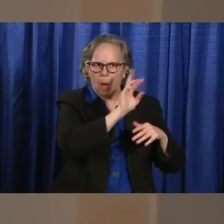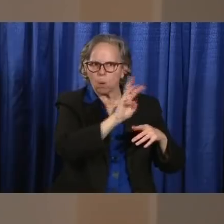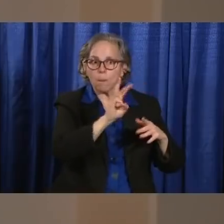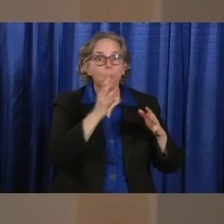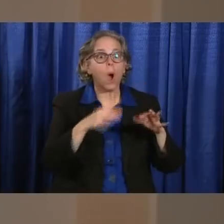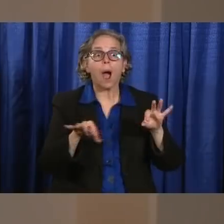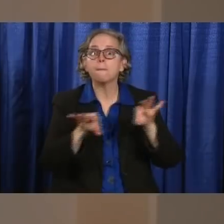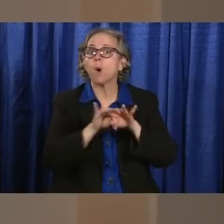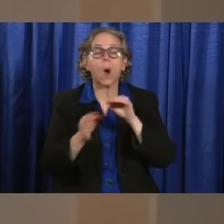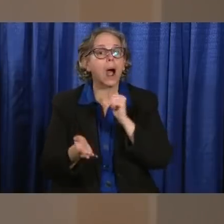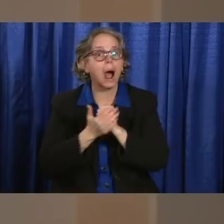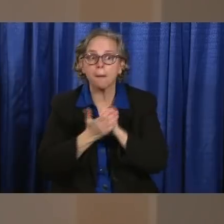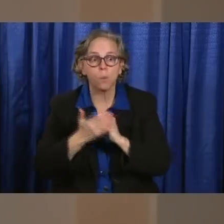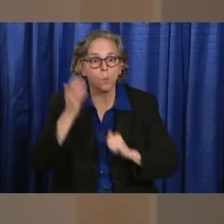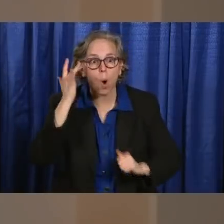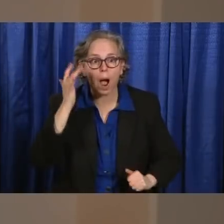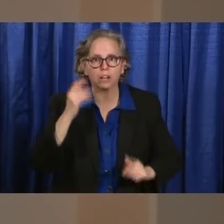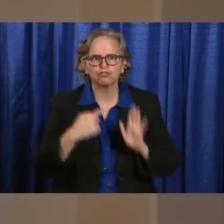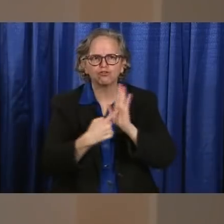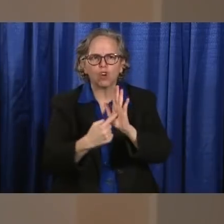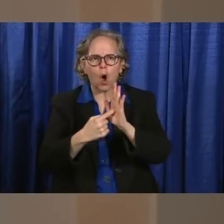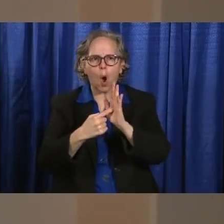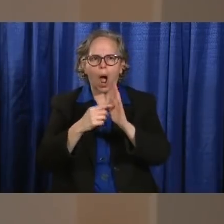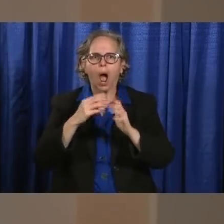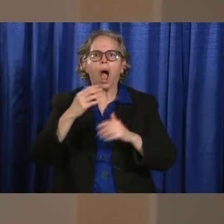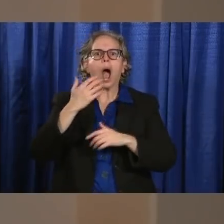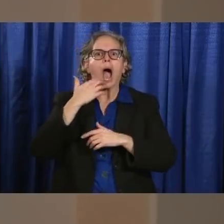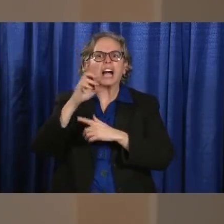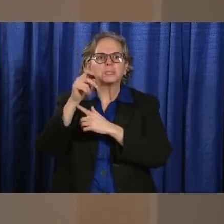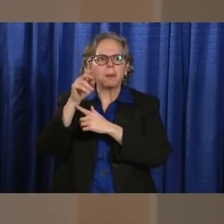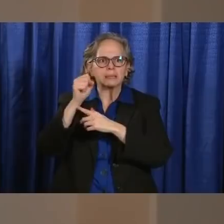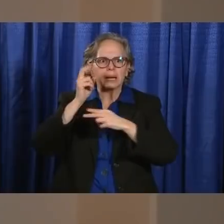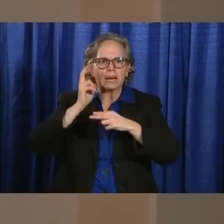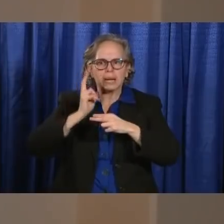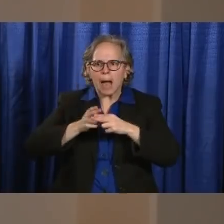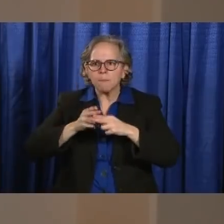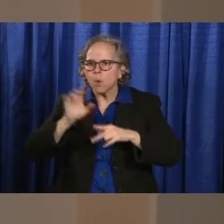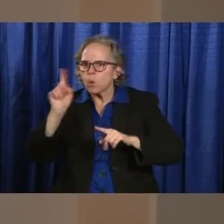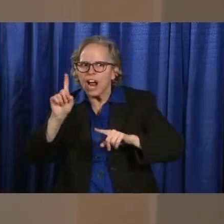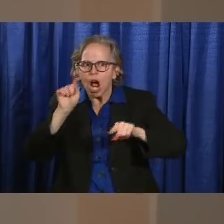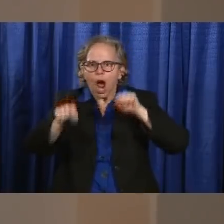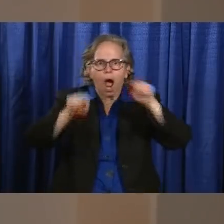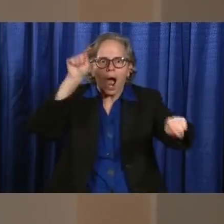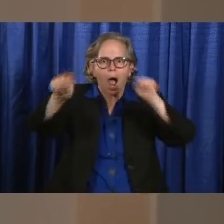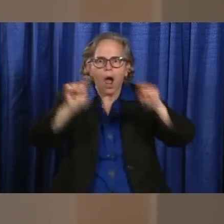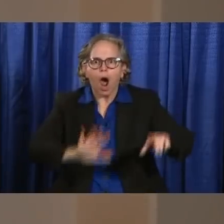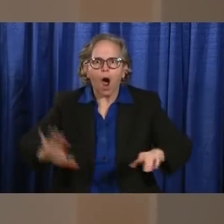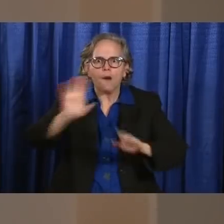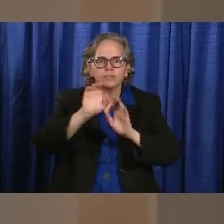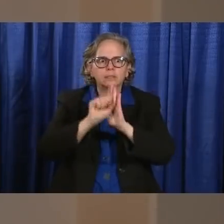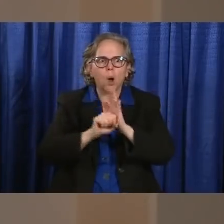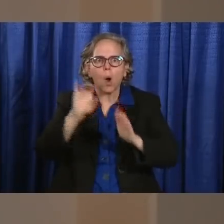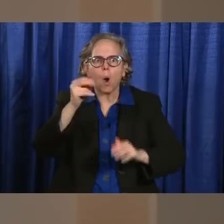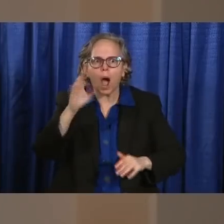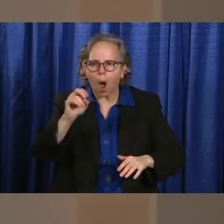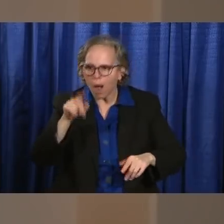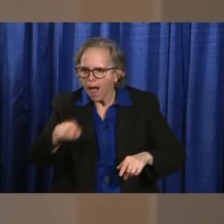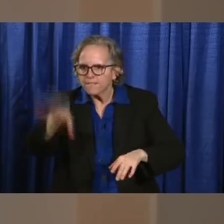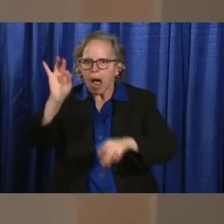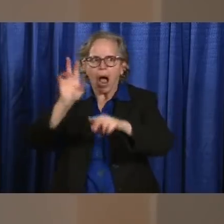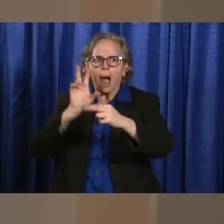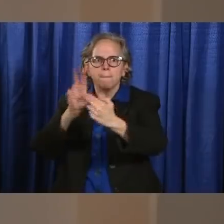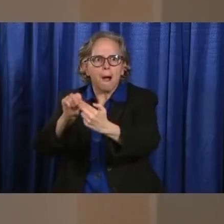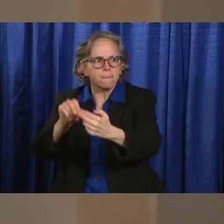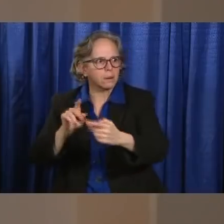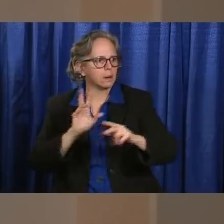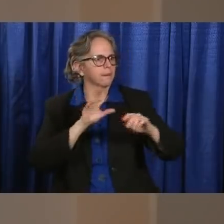hot spots around the state, something that may be local in your community that you can use and take access, have access to.